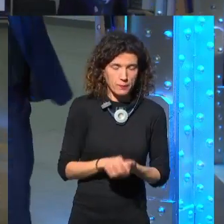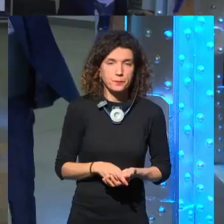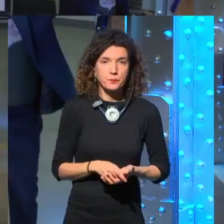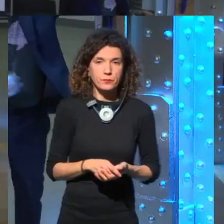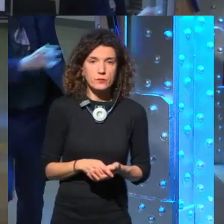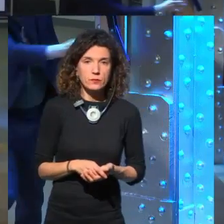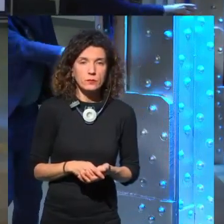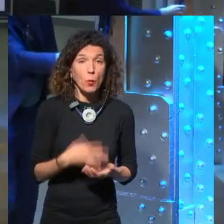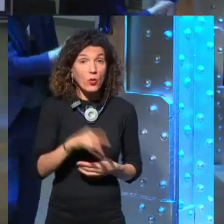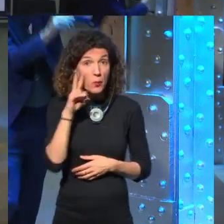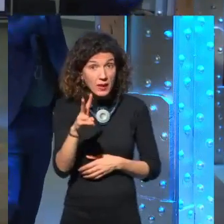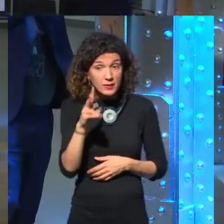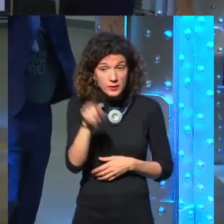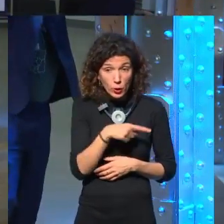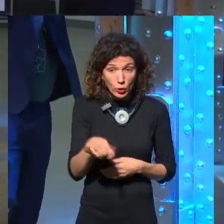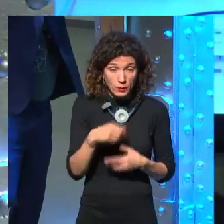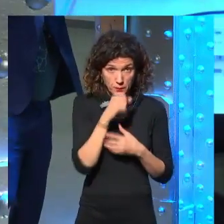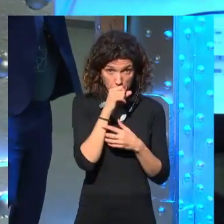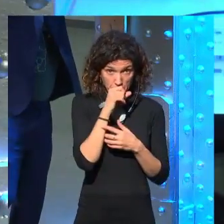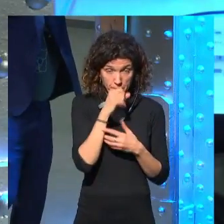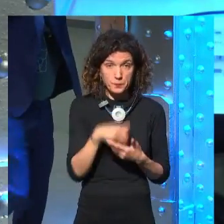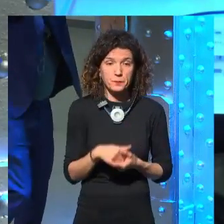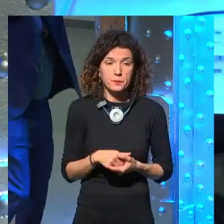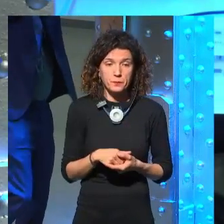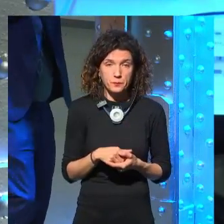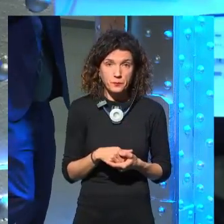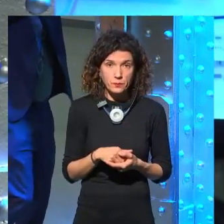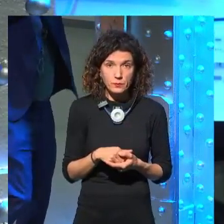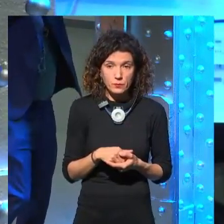Right, can you see that? Well, let's see.